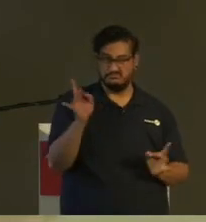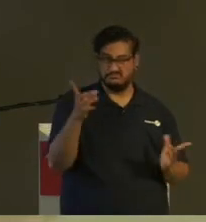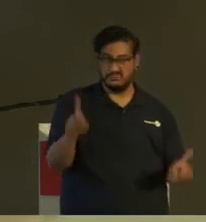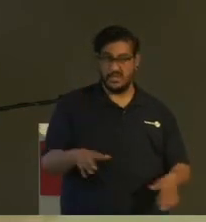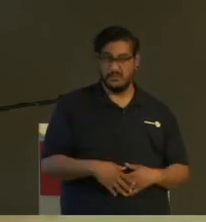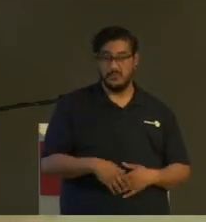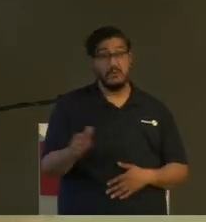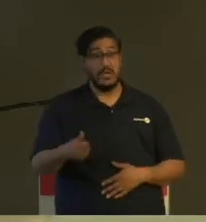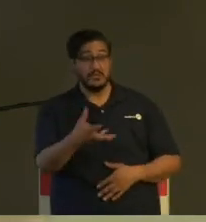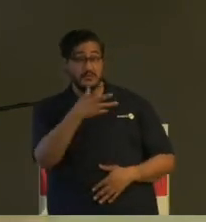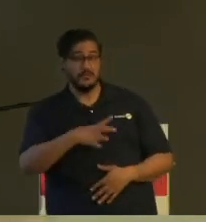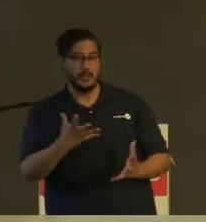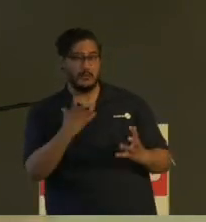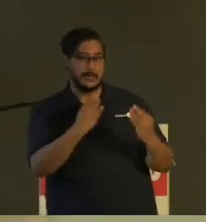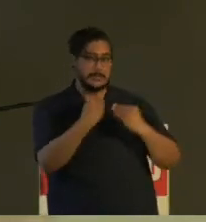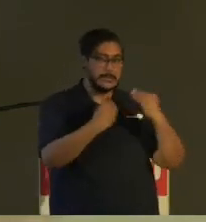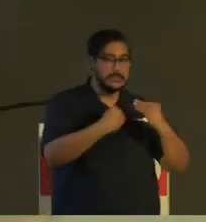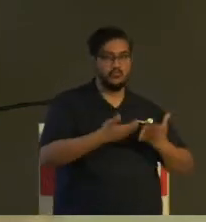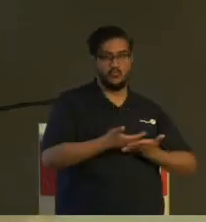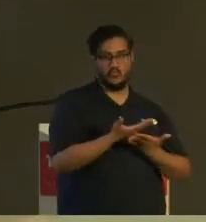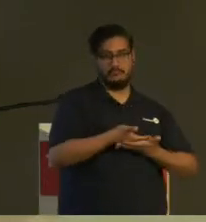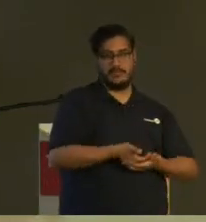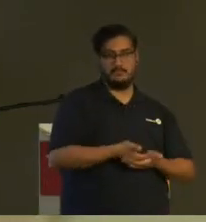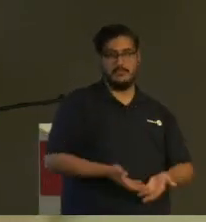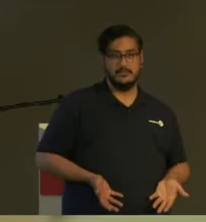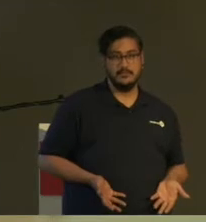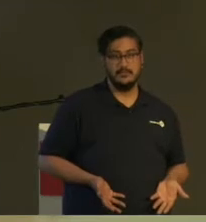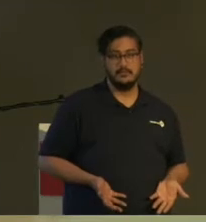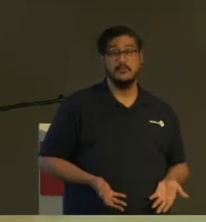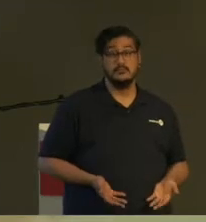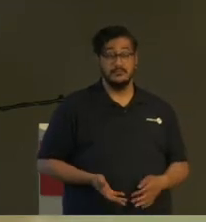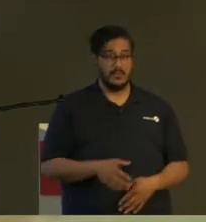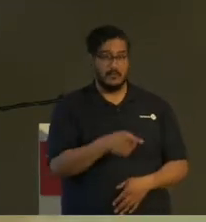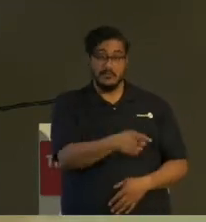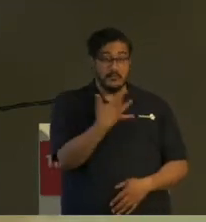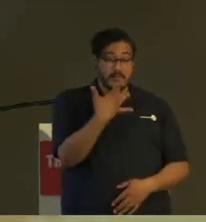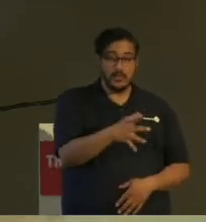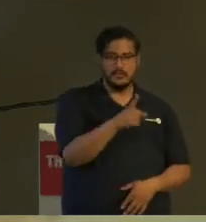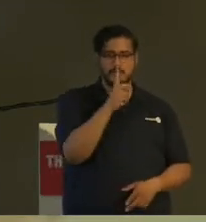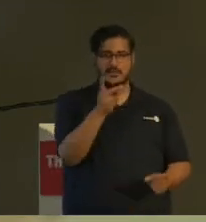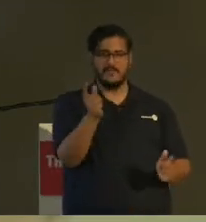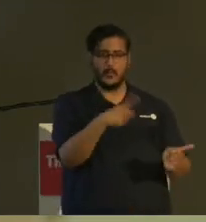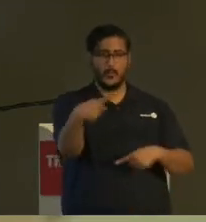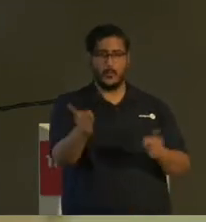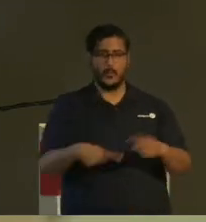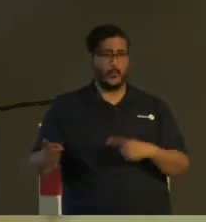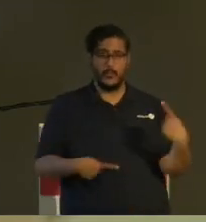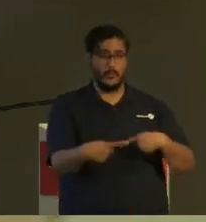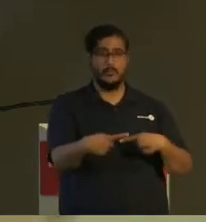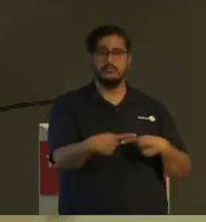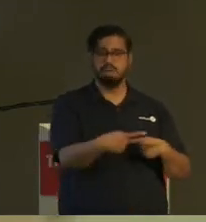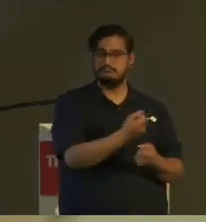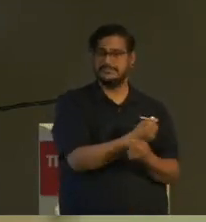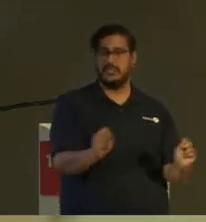female wanted to eat the newborns. For the moment, their reflexes saved them from death. Strangely,